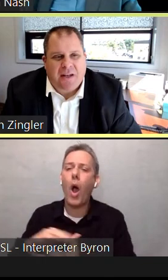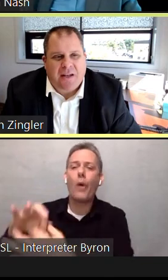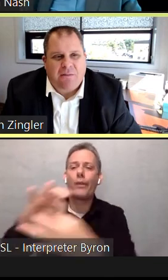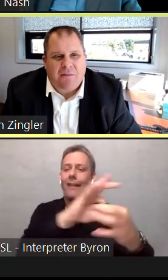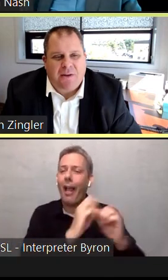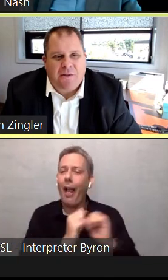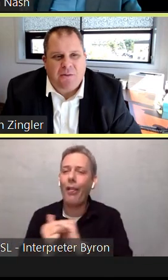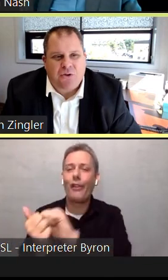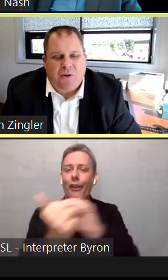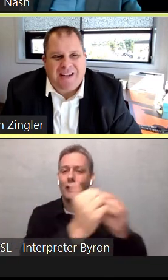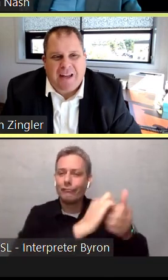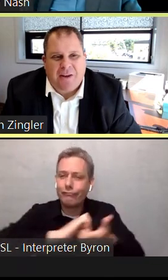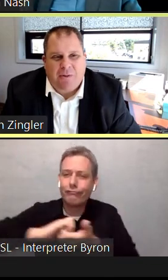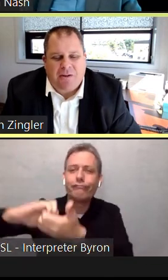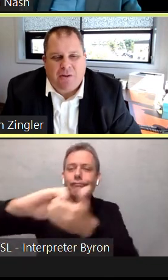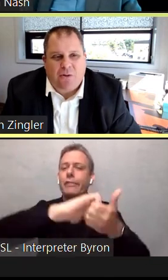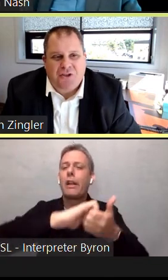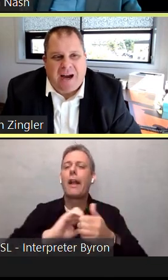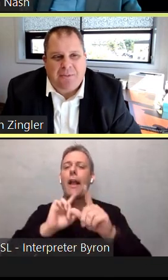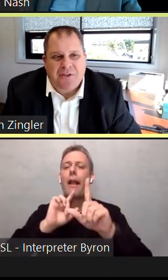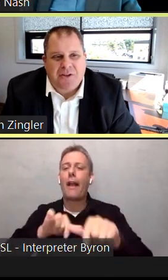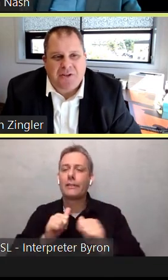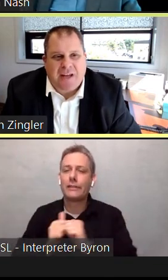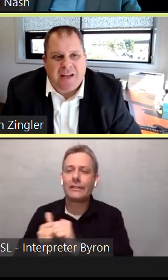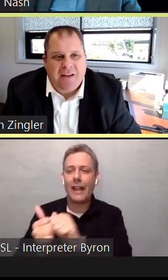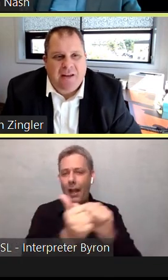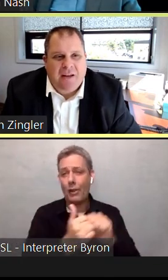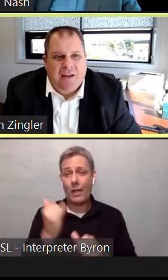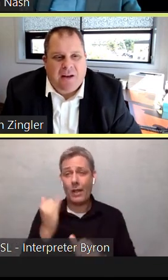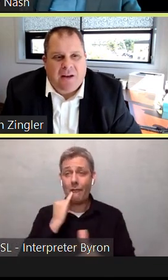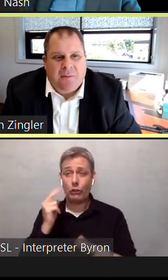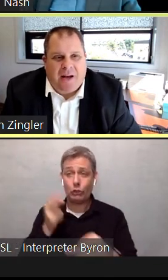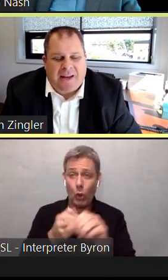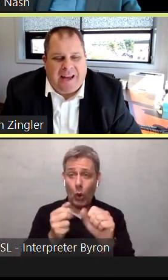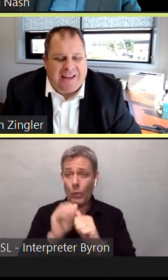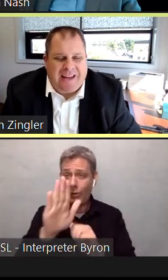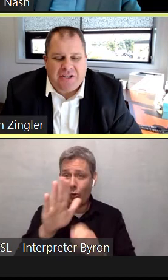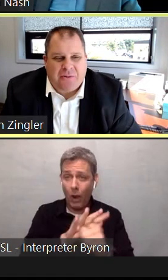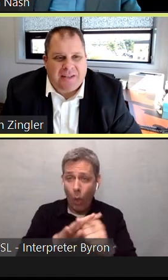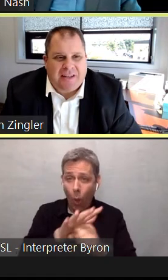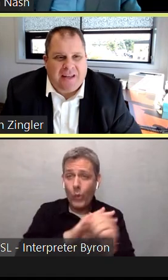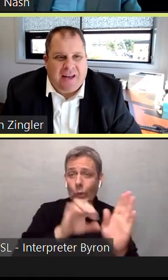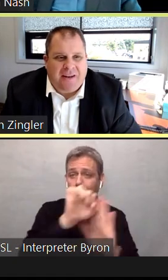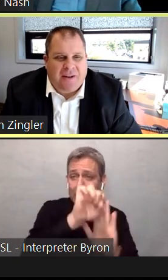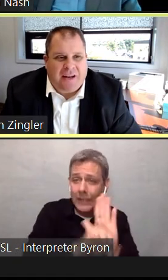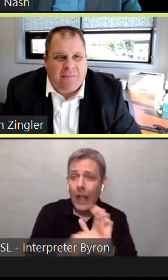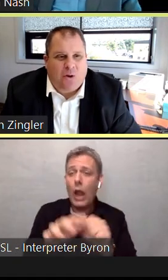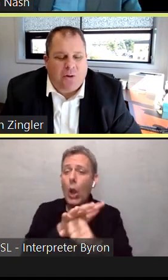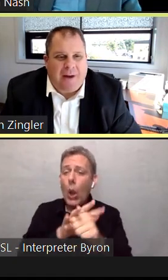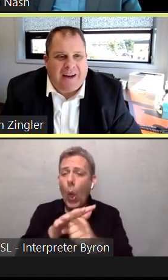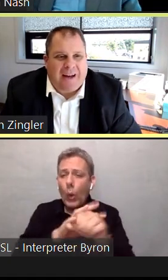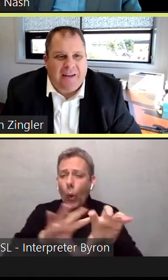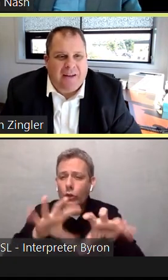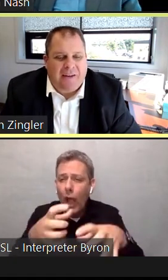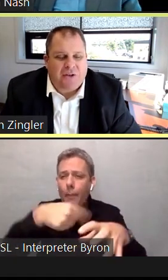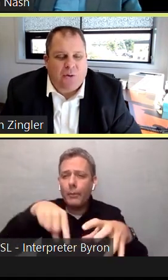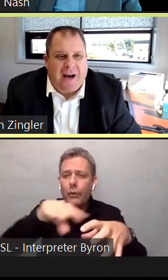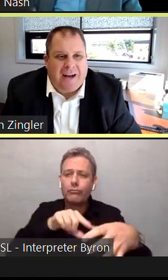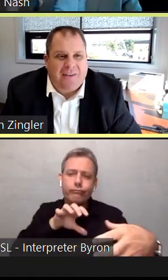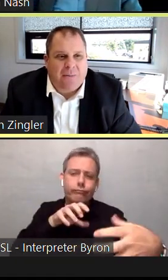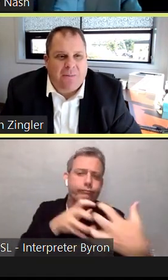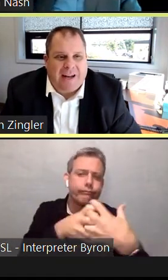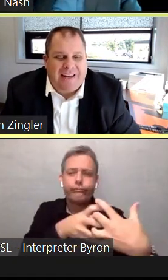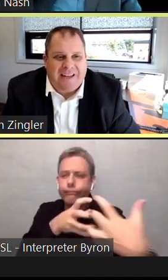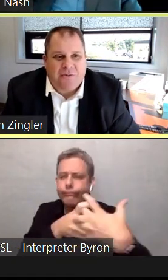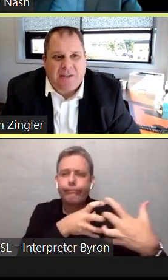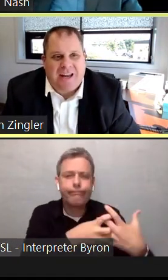answers if you join together with your local chapters in your state. I can't stress, I know that I'm going back on the soapbox